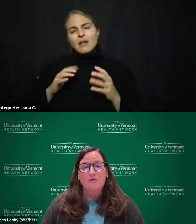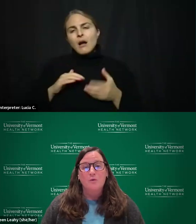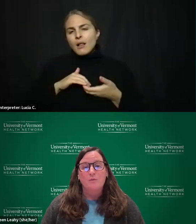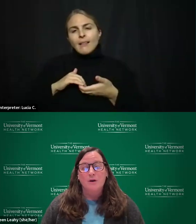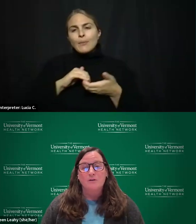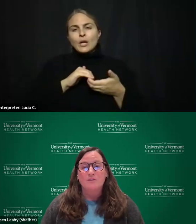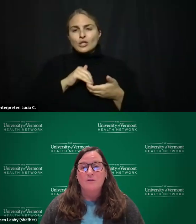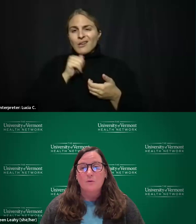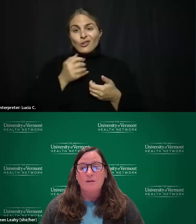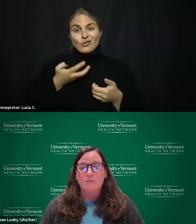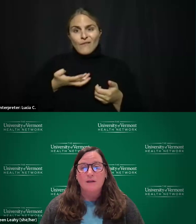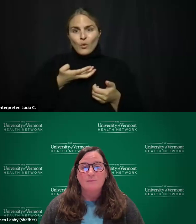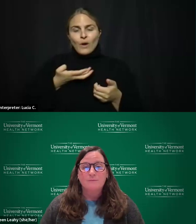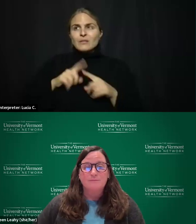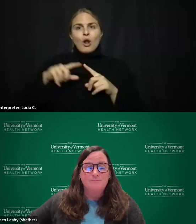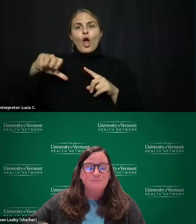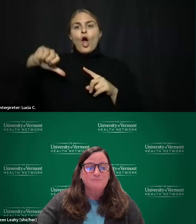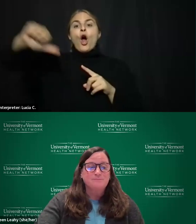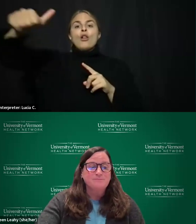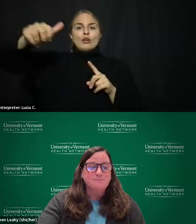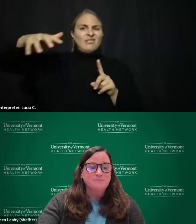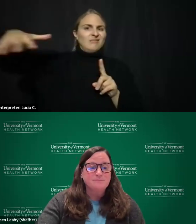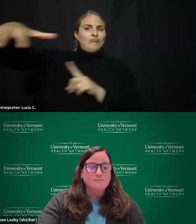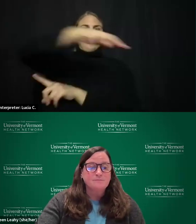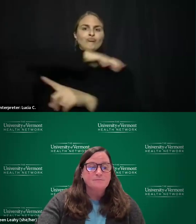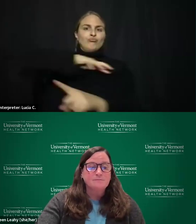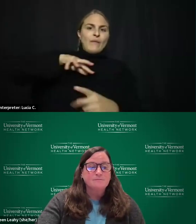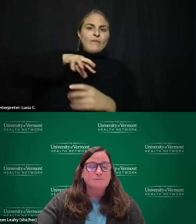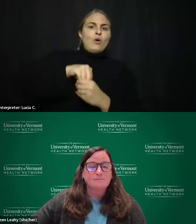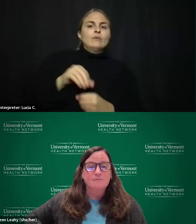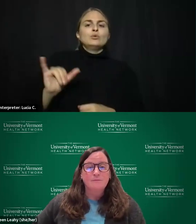beyond just the 4 partners who have been named.